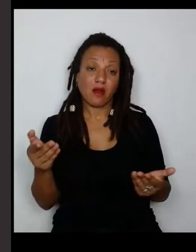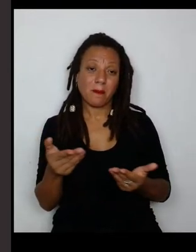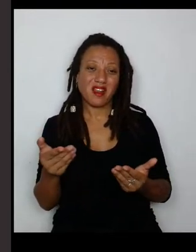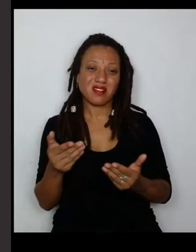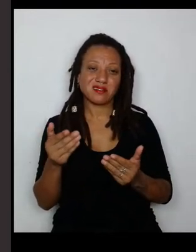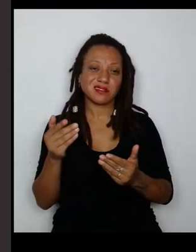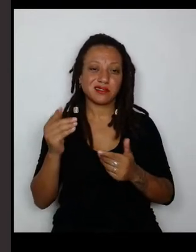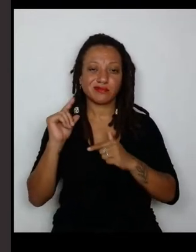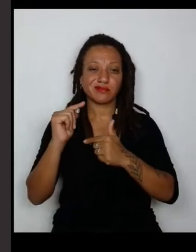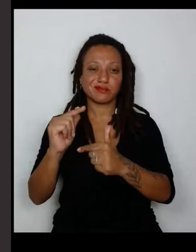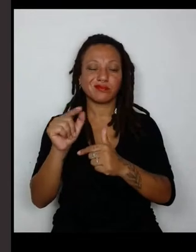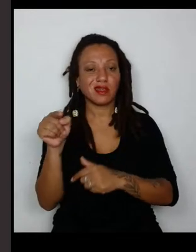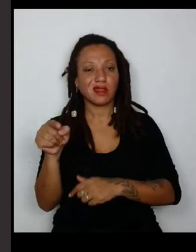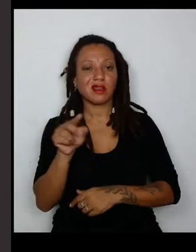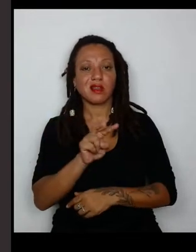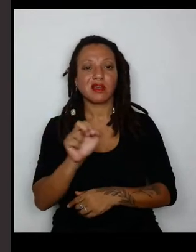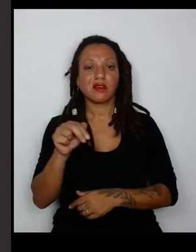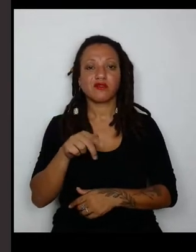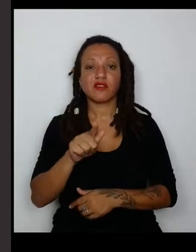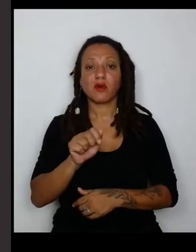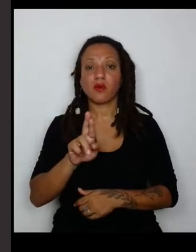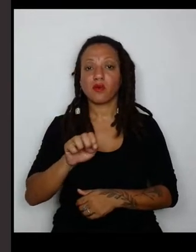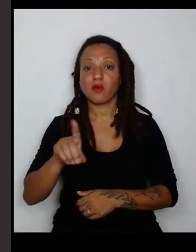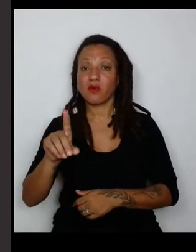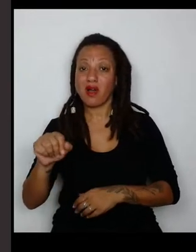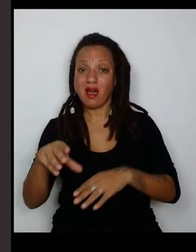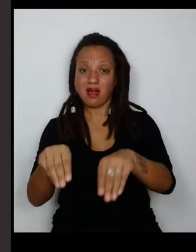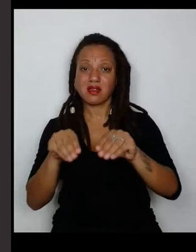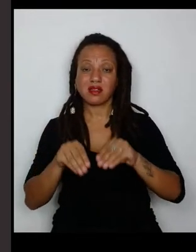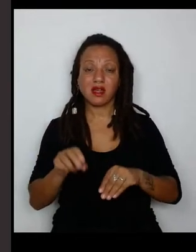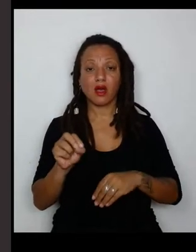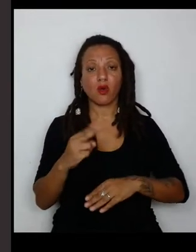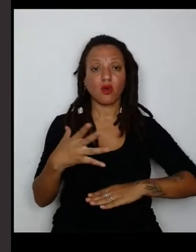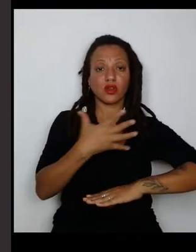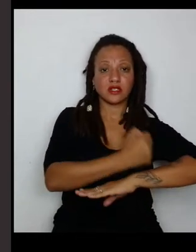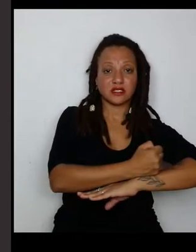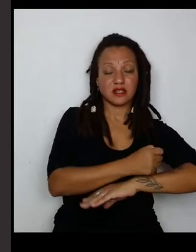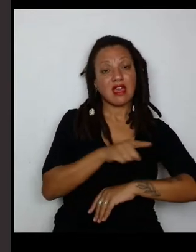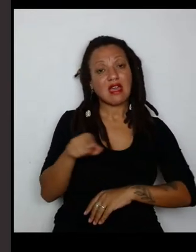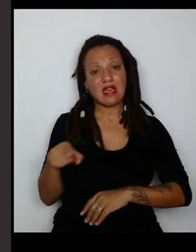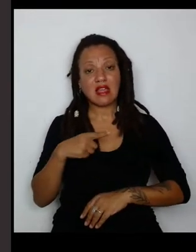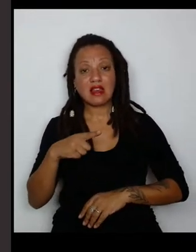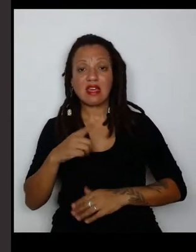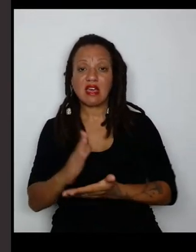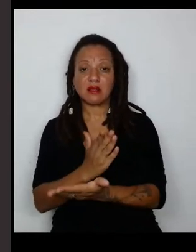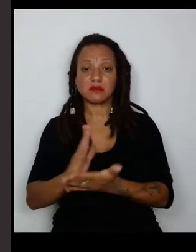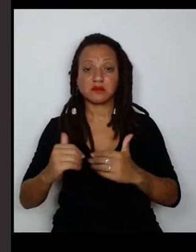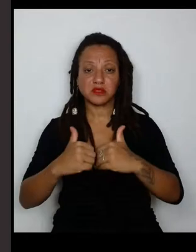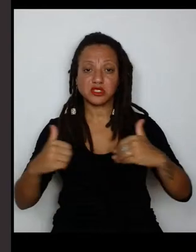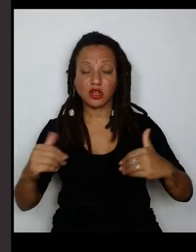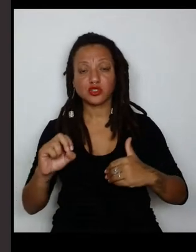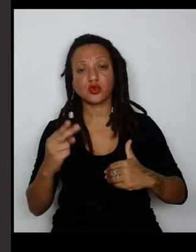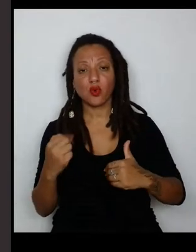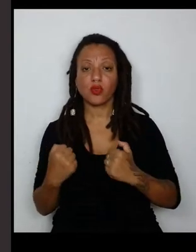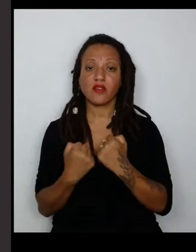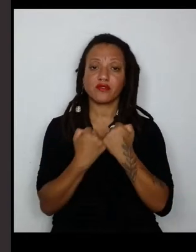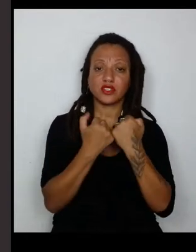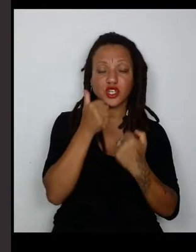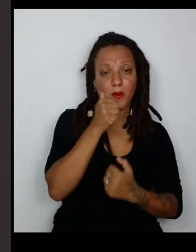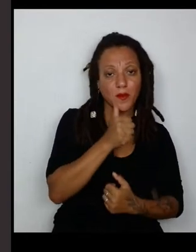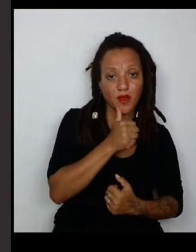of women's liberation was he a pedophile was he a plagiarist was he a mahu the best answers probably avoid these